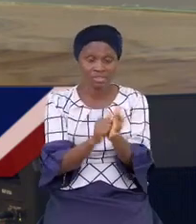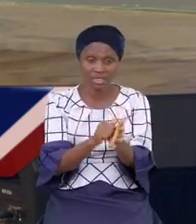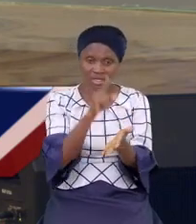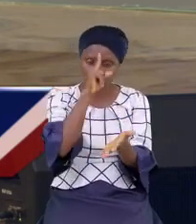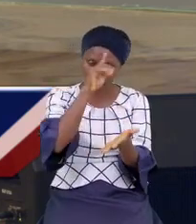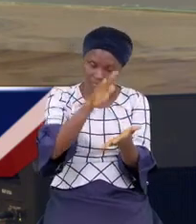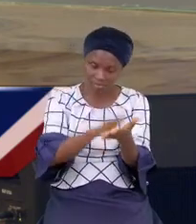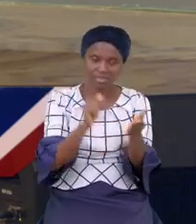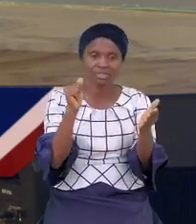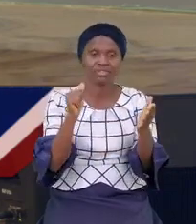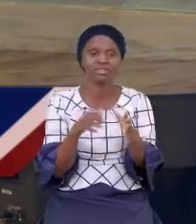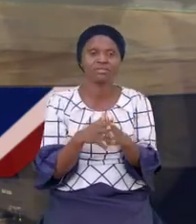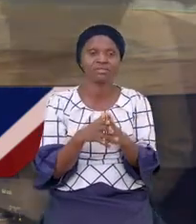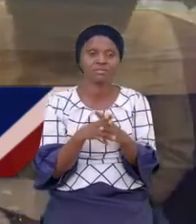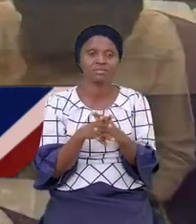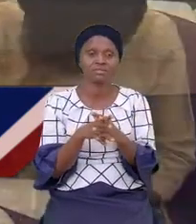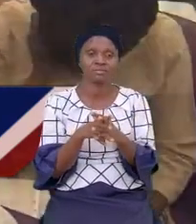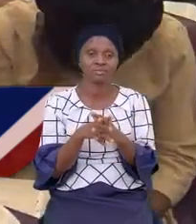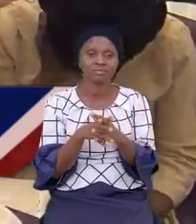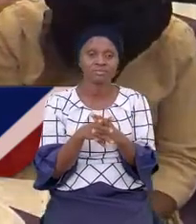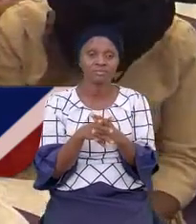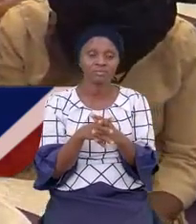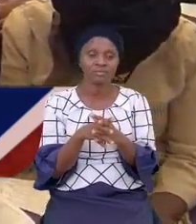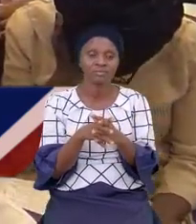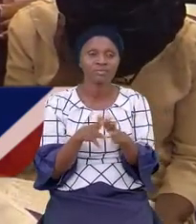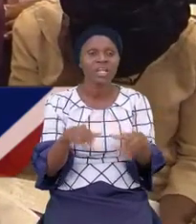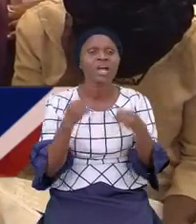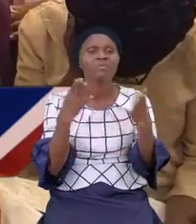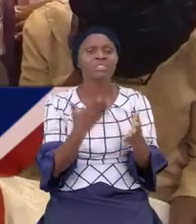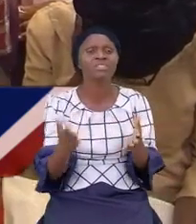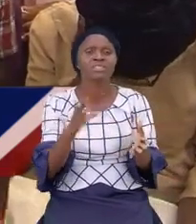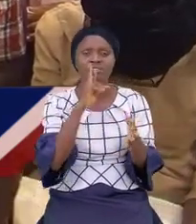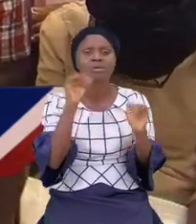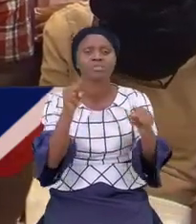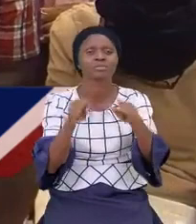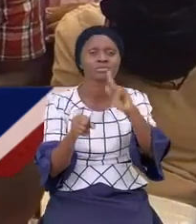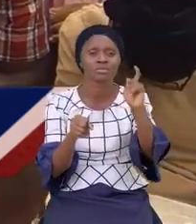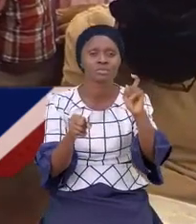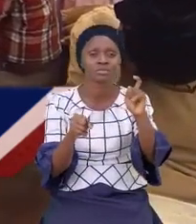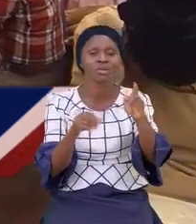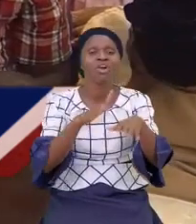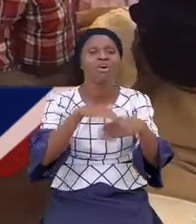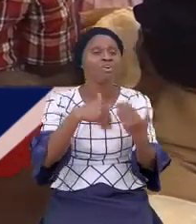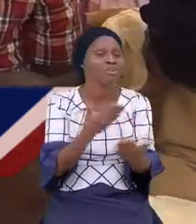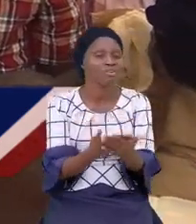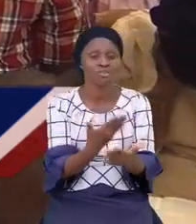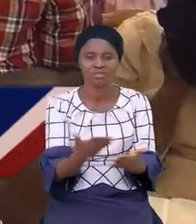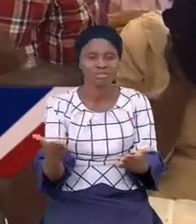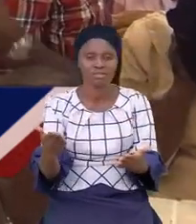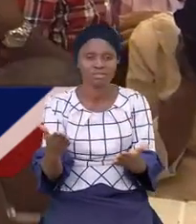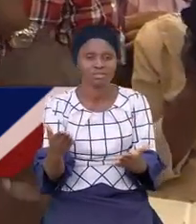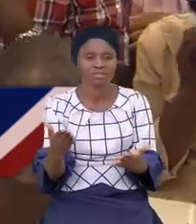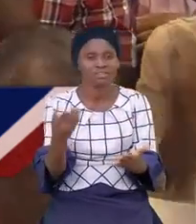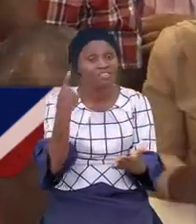him that believeth. How many things are possible for